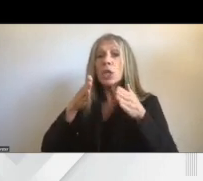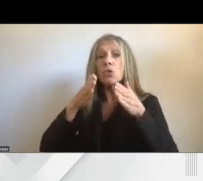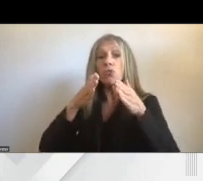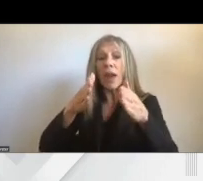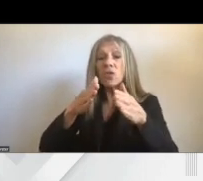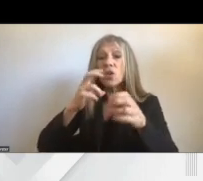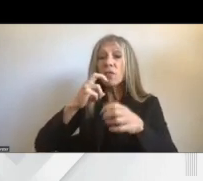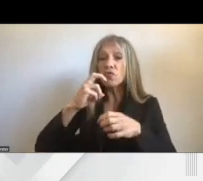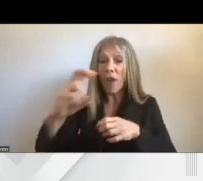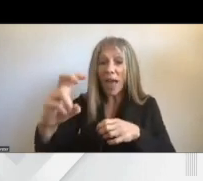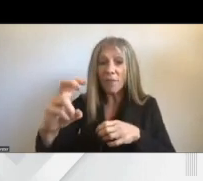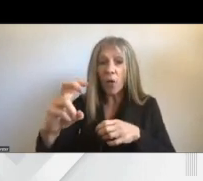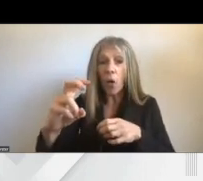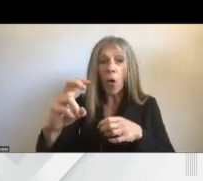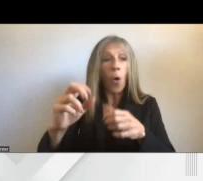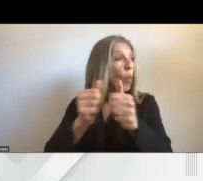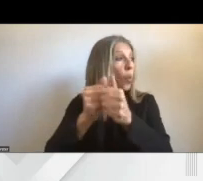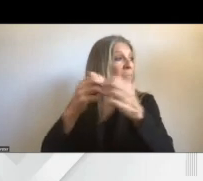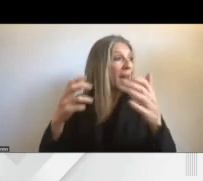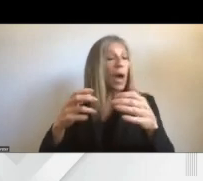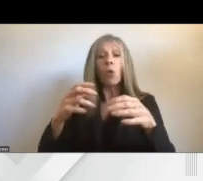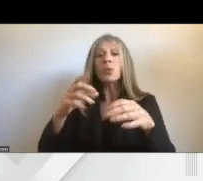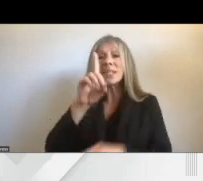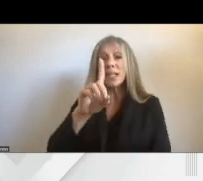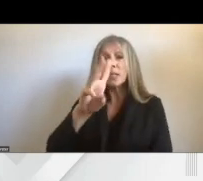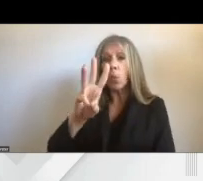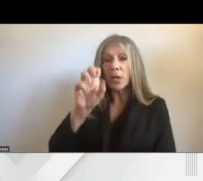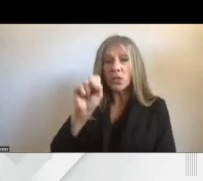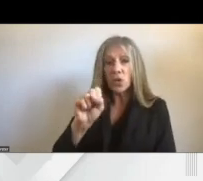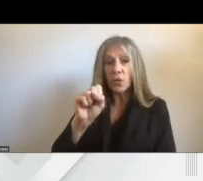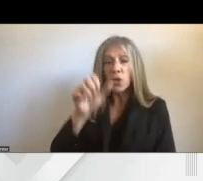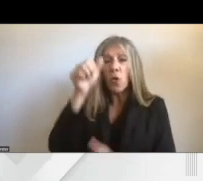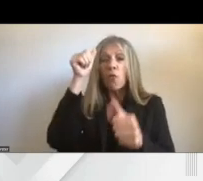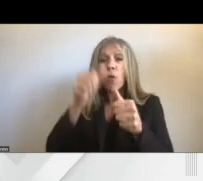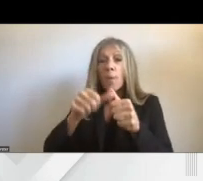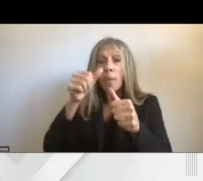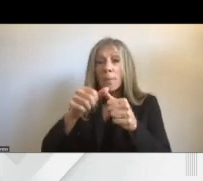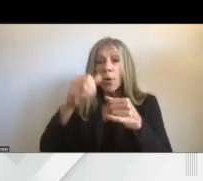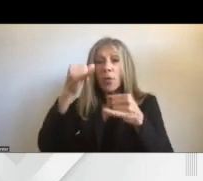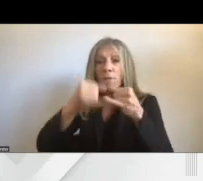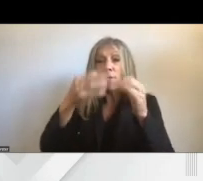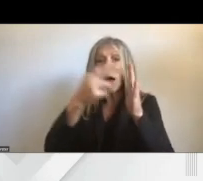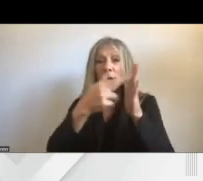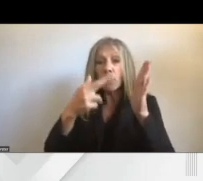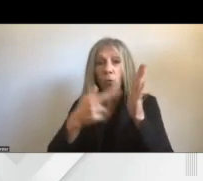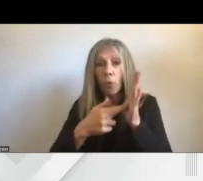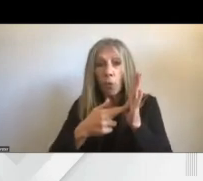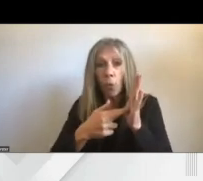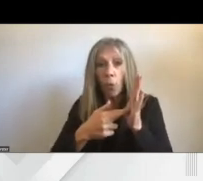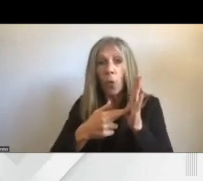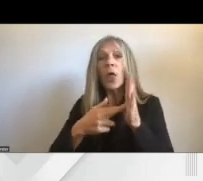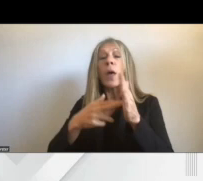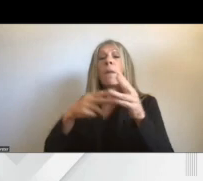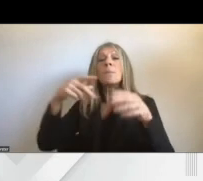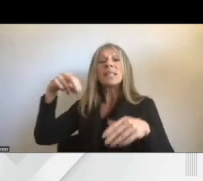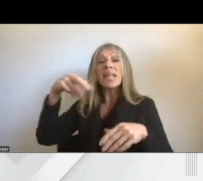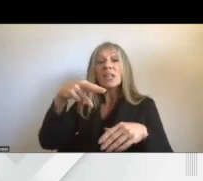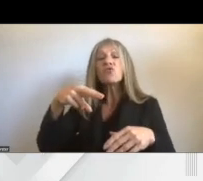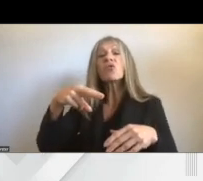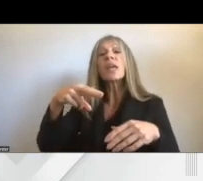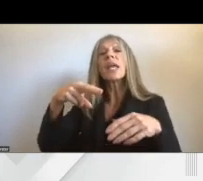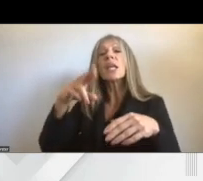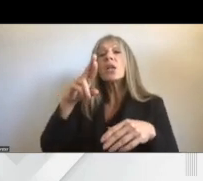Provision R305 covers detectable warning surfaces. Detectable warning surfaces must consist of